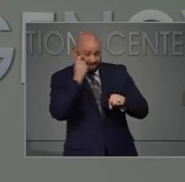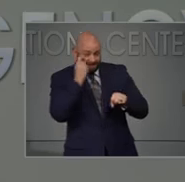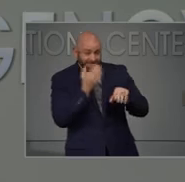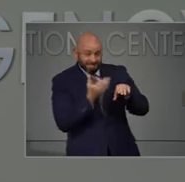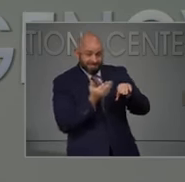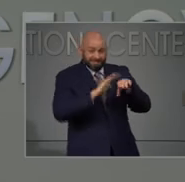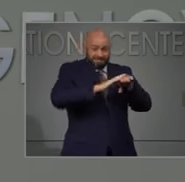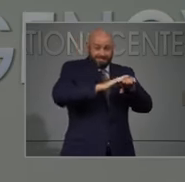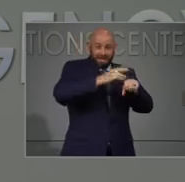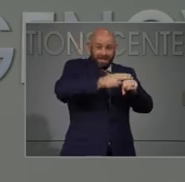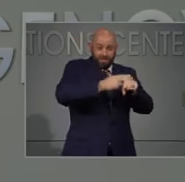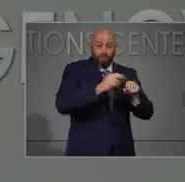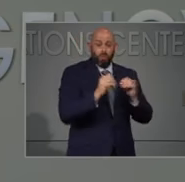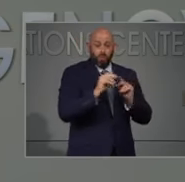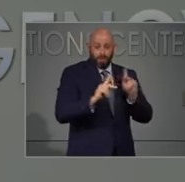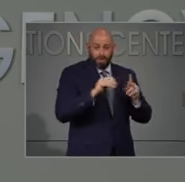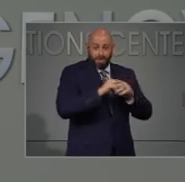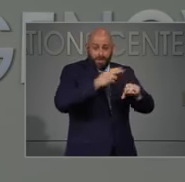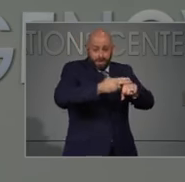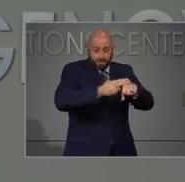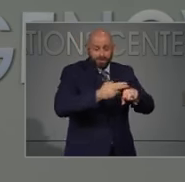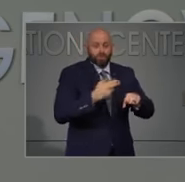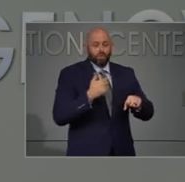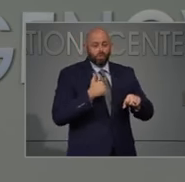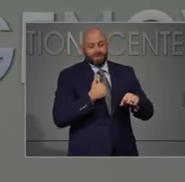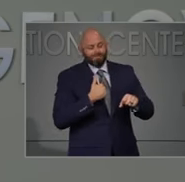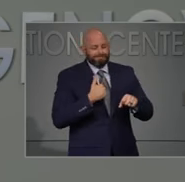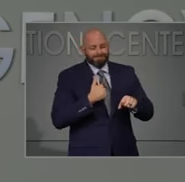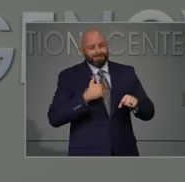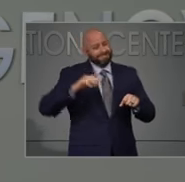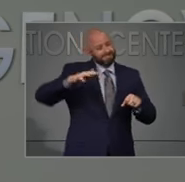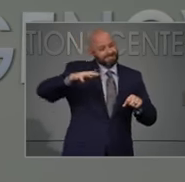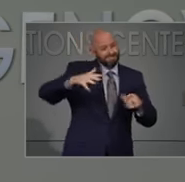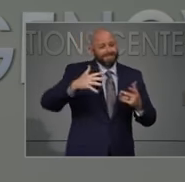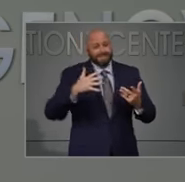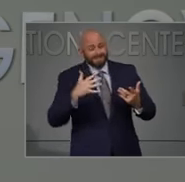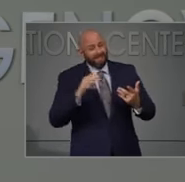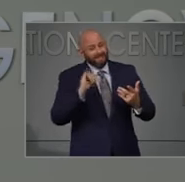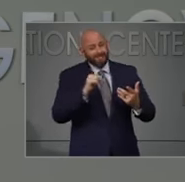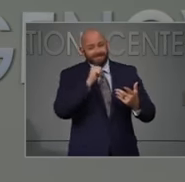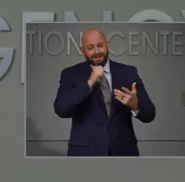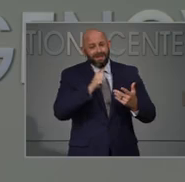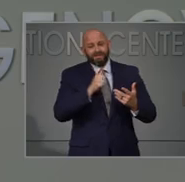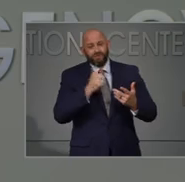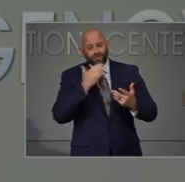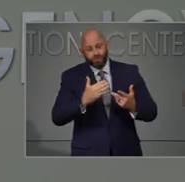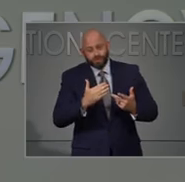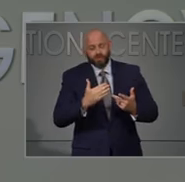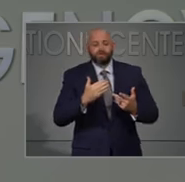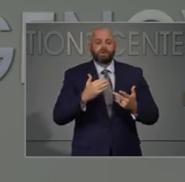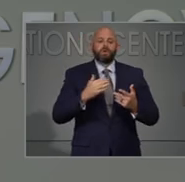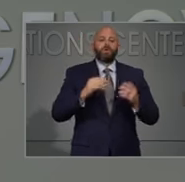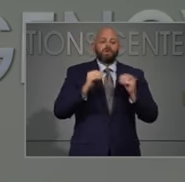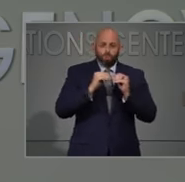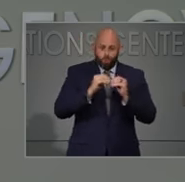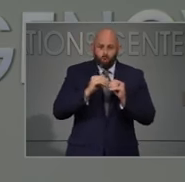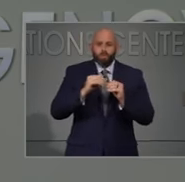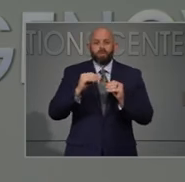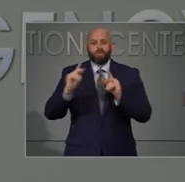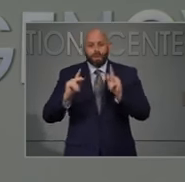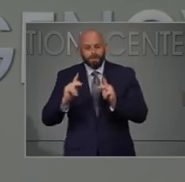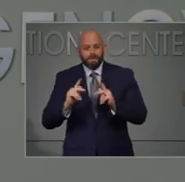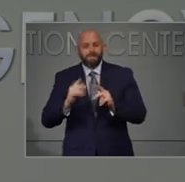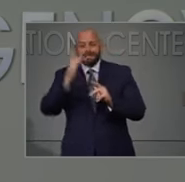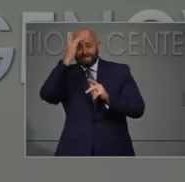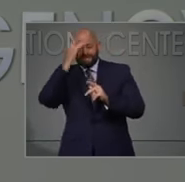it a yellow line. We see an increase of people getting seriously ill from COVID-19, and that is not a good thing. But on the other side, we